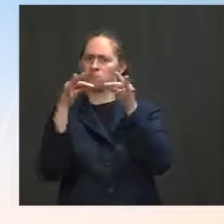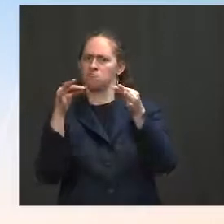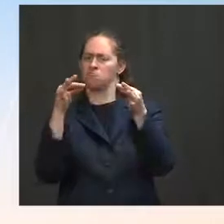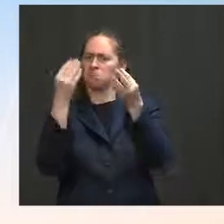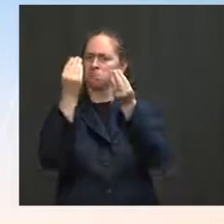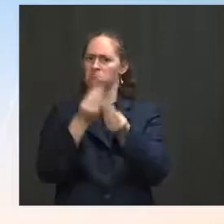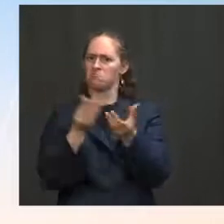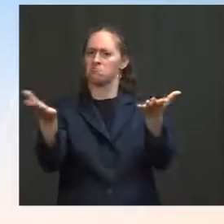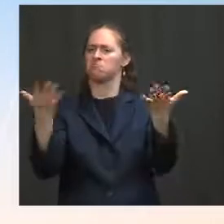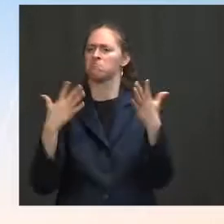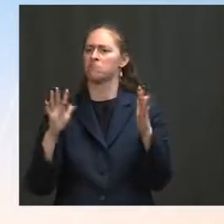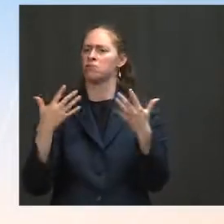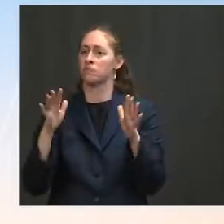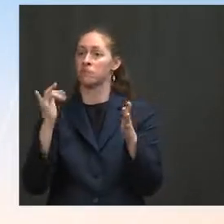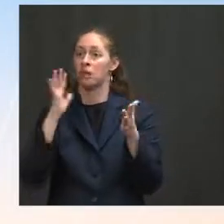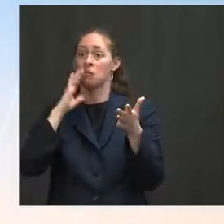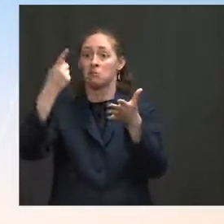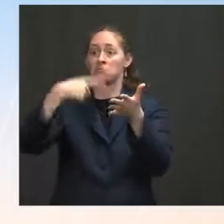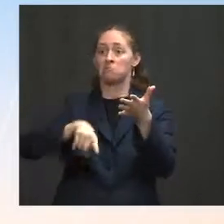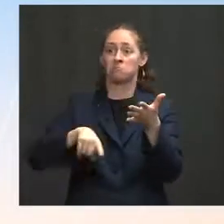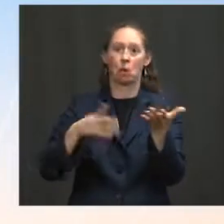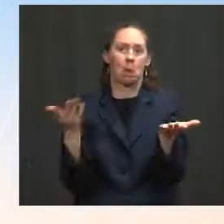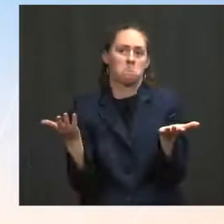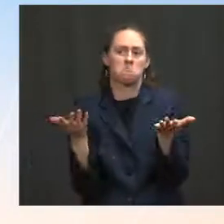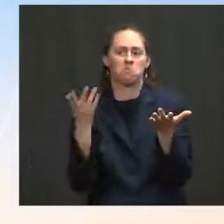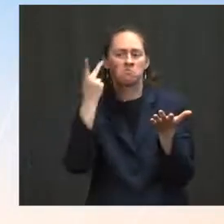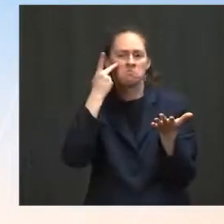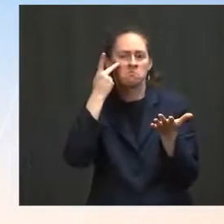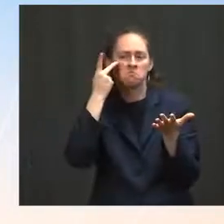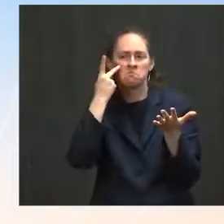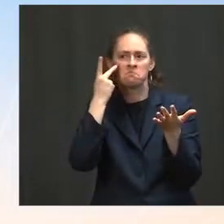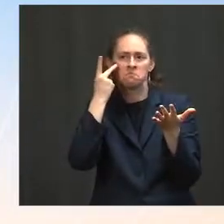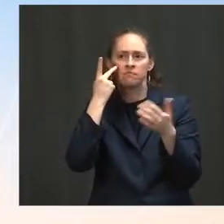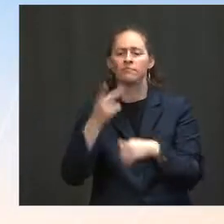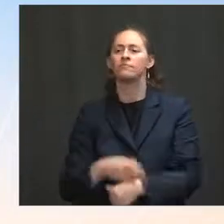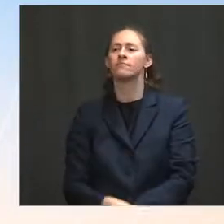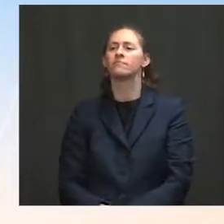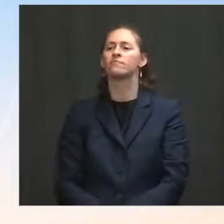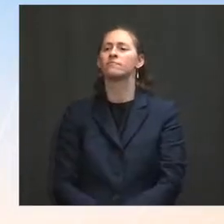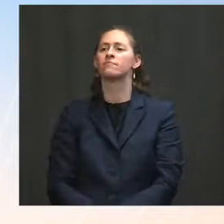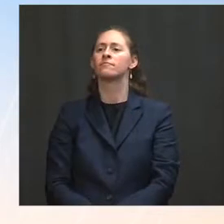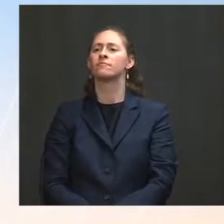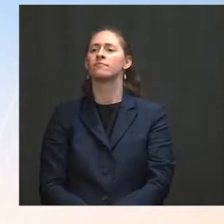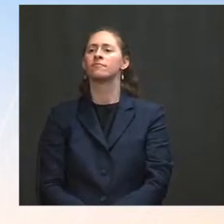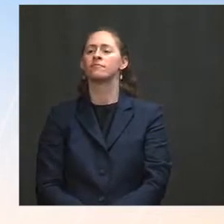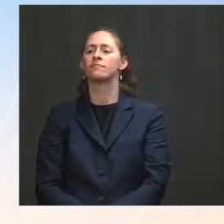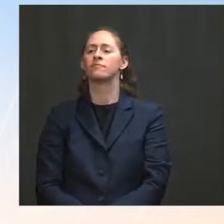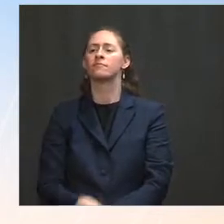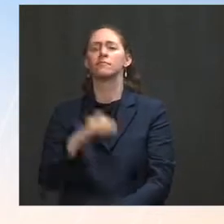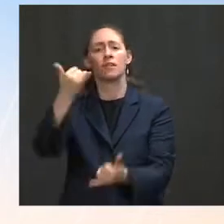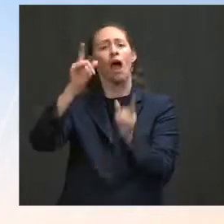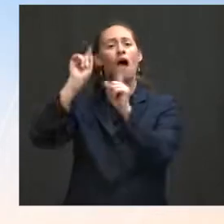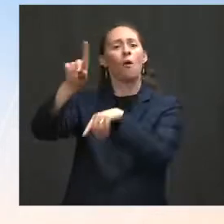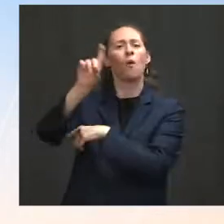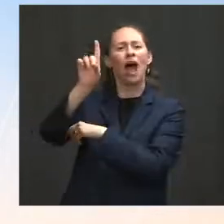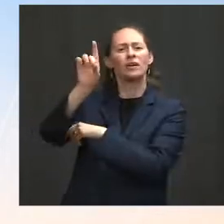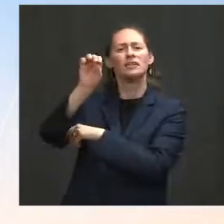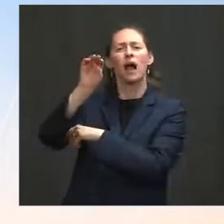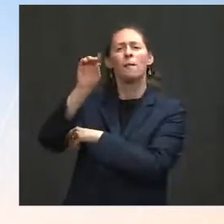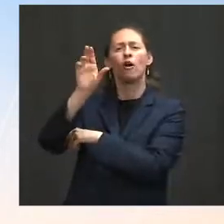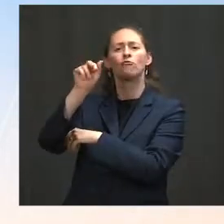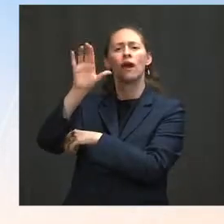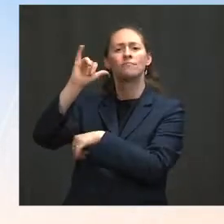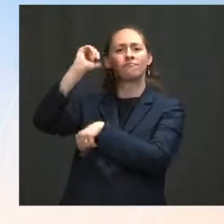is an opportunity to go to the birthplace of democracy to make the case for the moral imperative of making